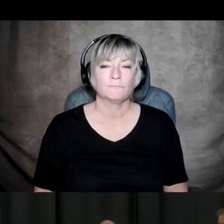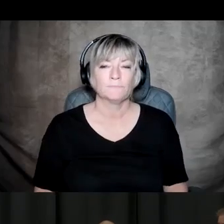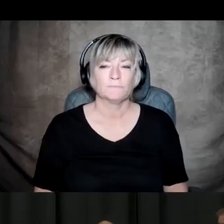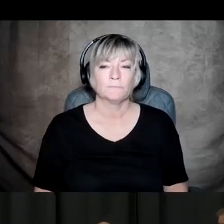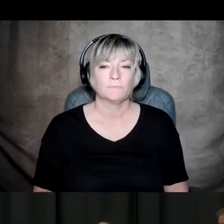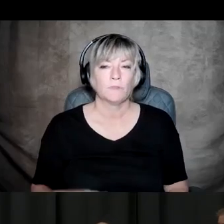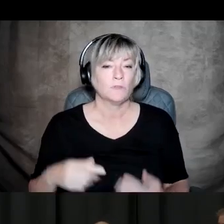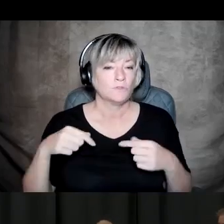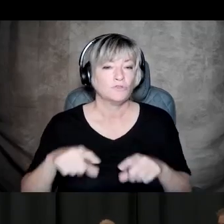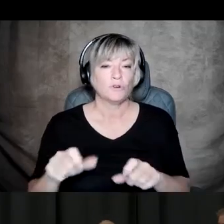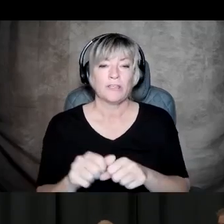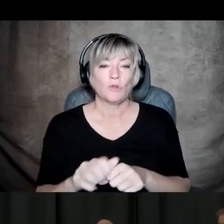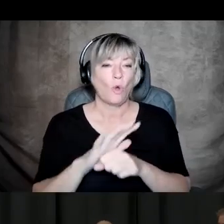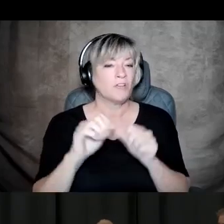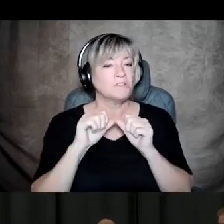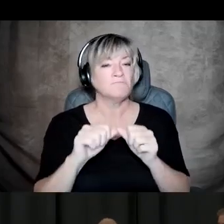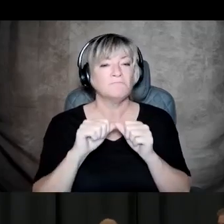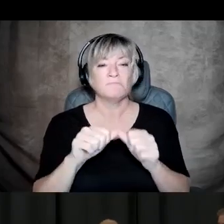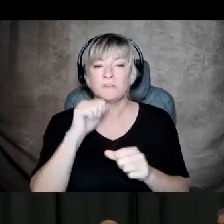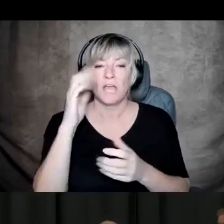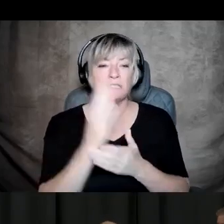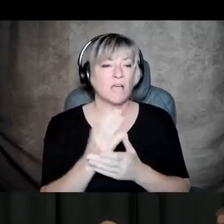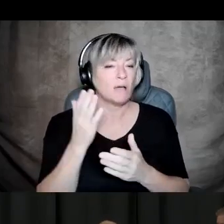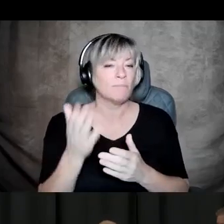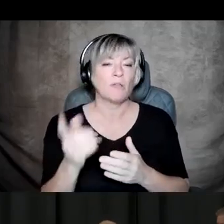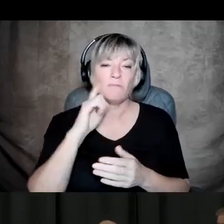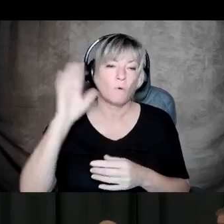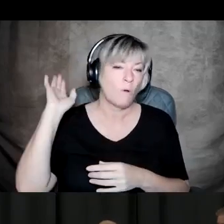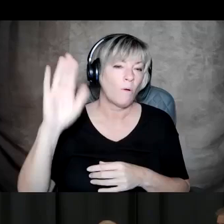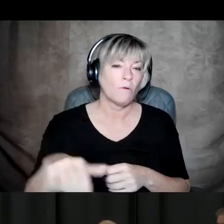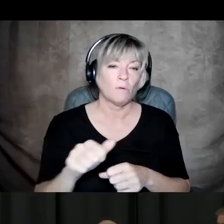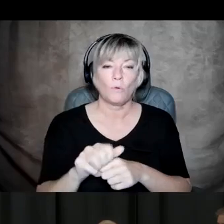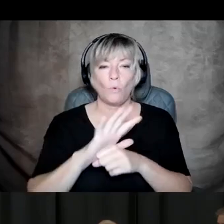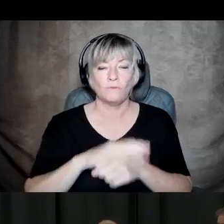Throughout COVID, we didn't stop. We was out there throughout COVID.